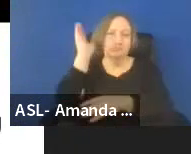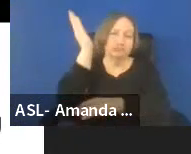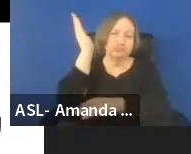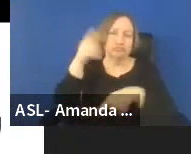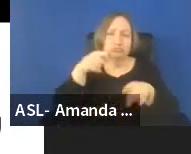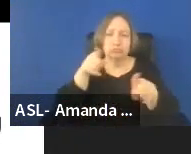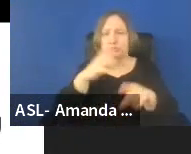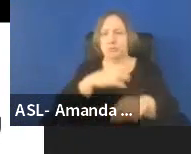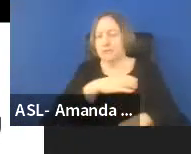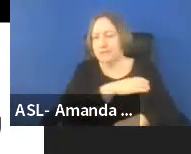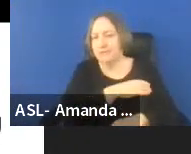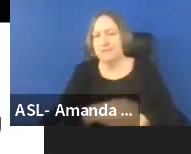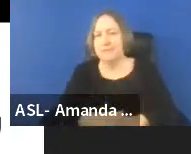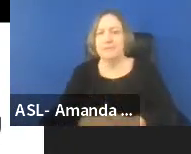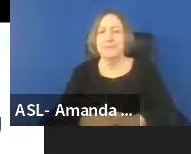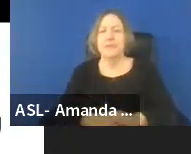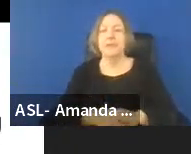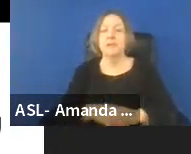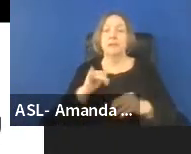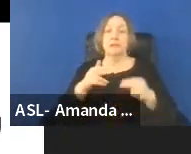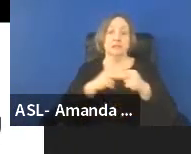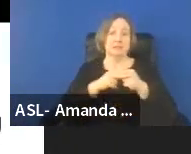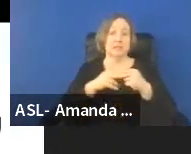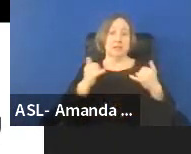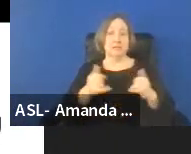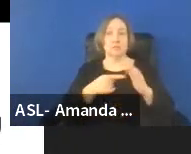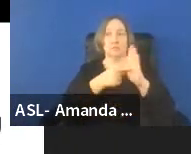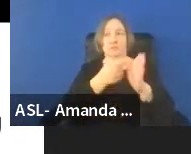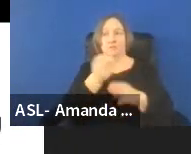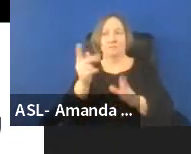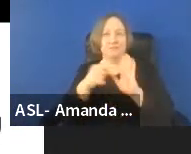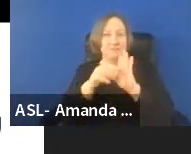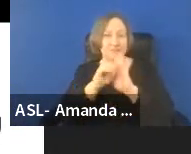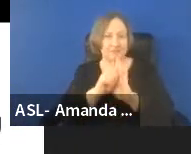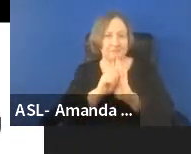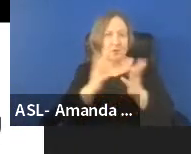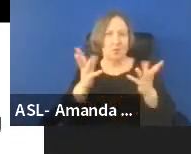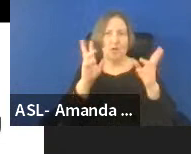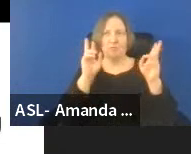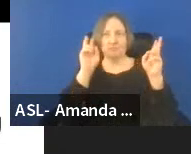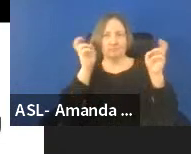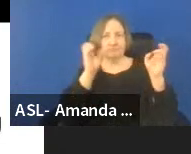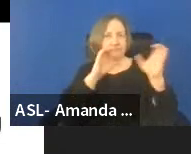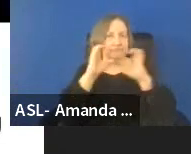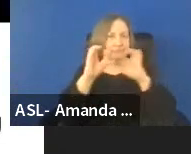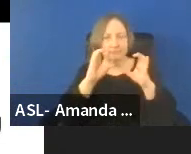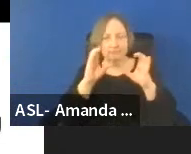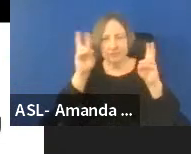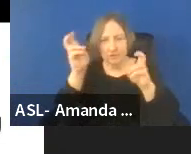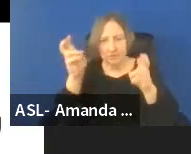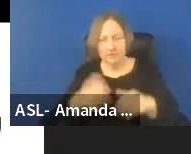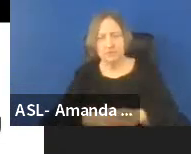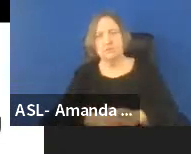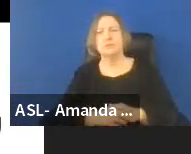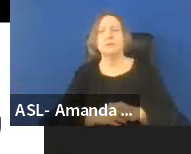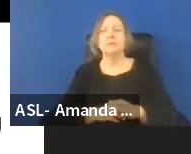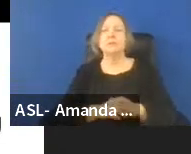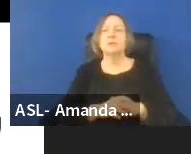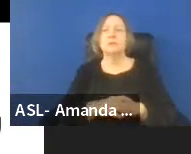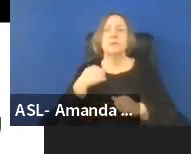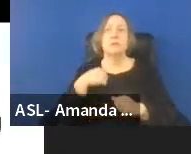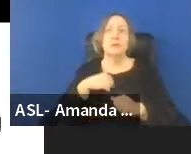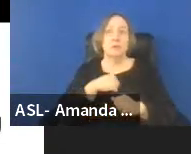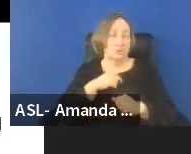council. This slide shows a couple examples of communication topics. When we hear